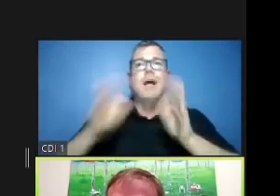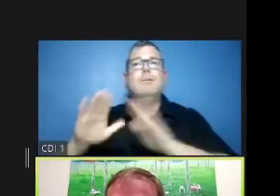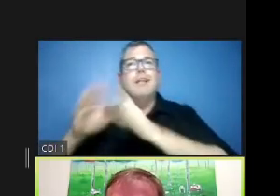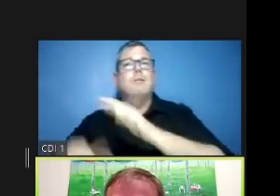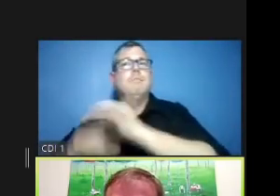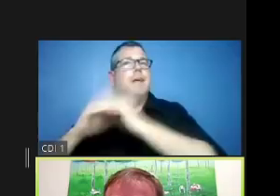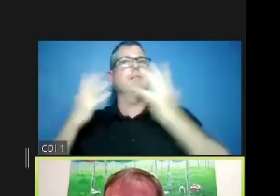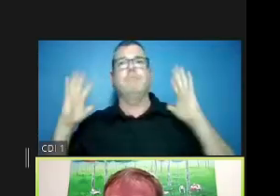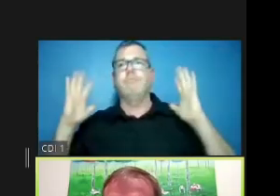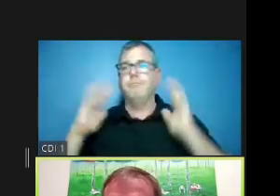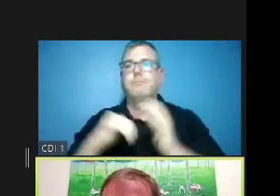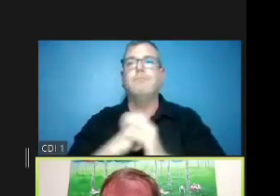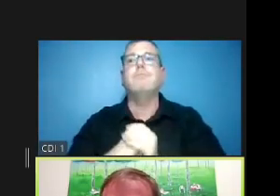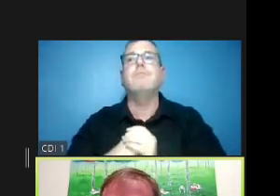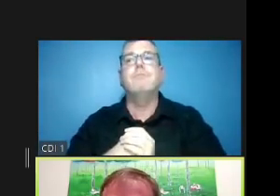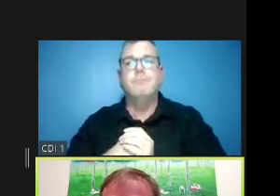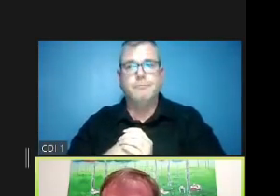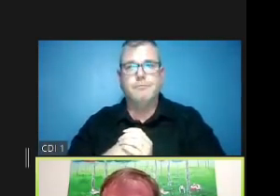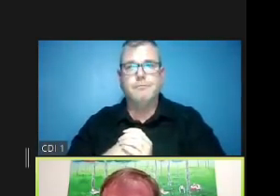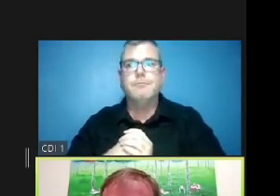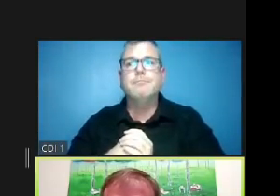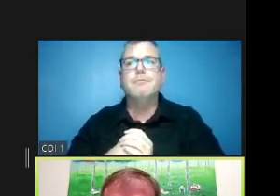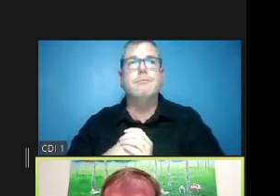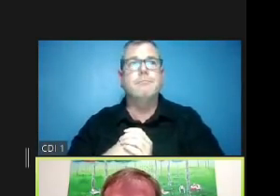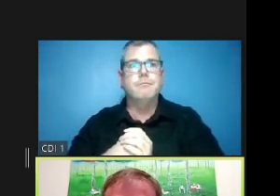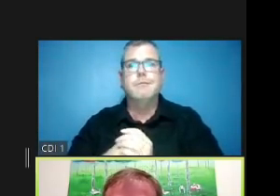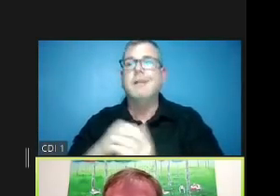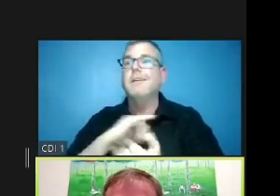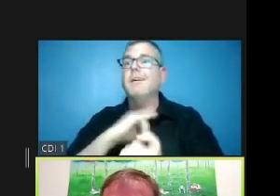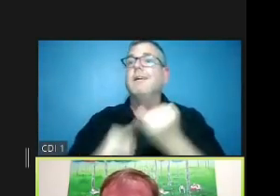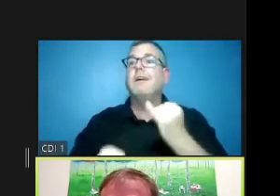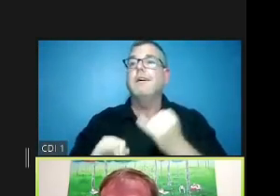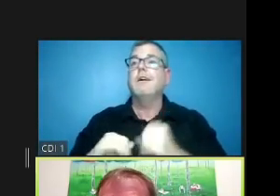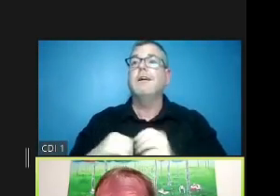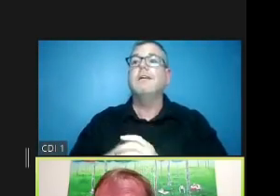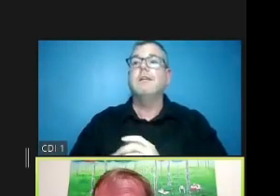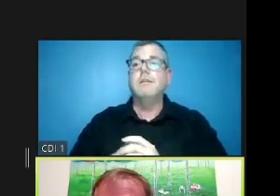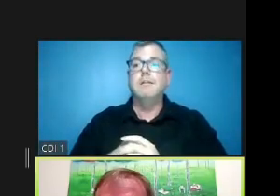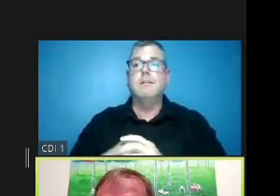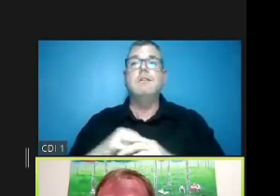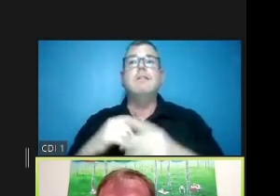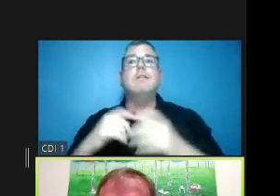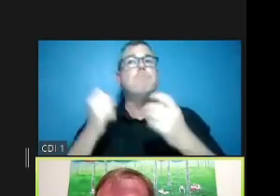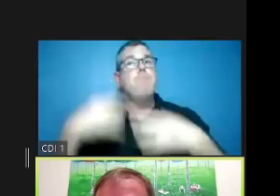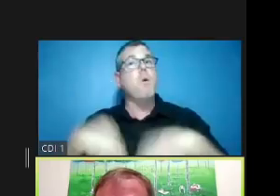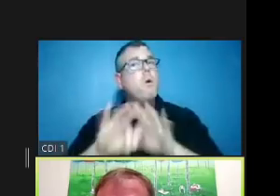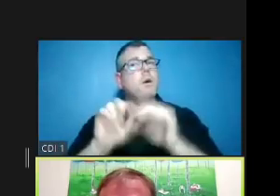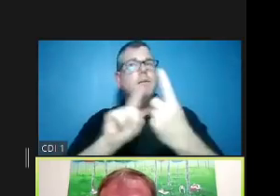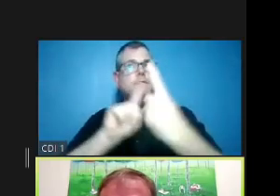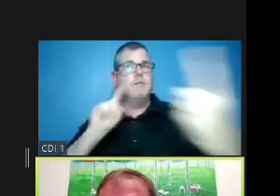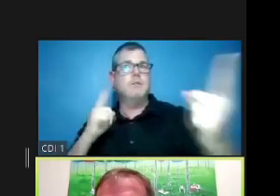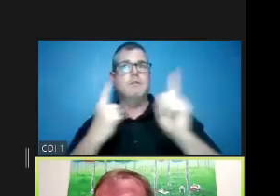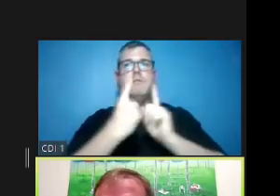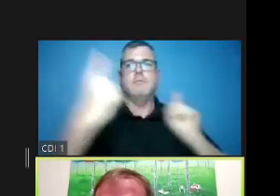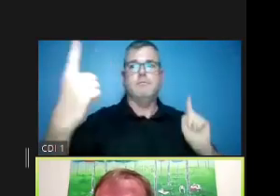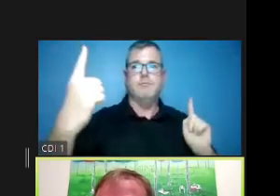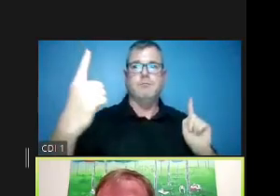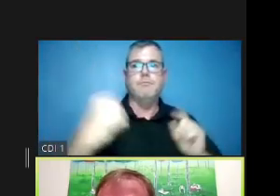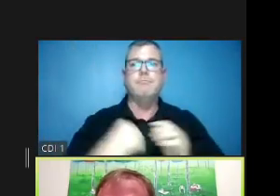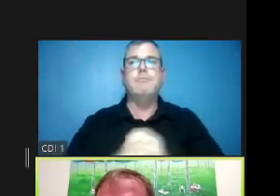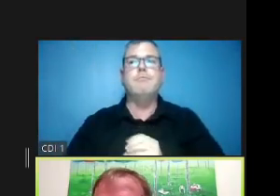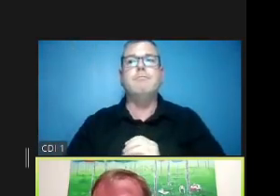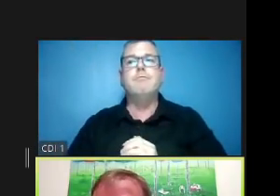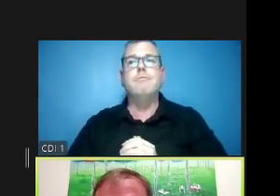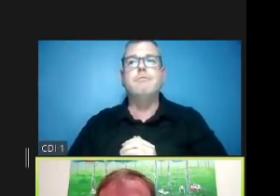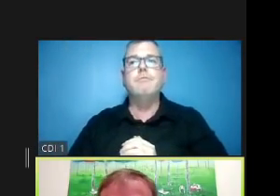distancing and covering our faces, particularly important as we come up on the Super Bowl and concerned that people may gather indoors, which